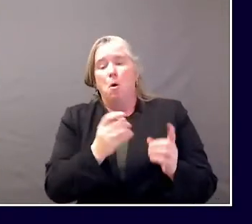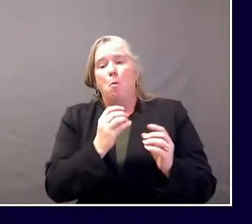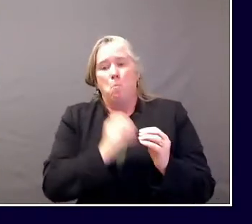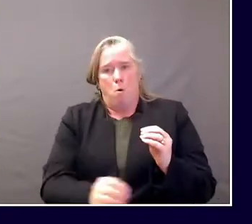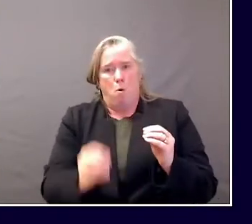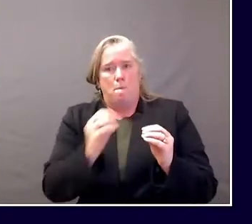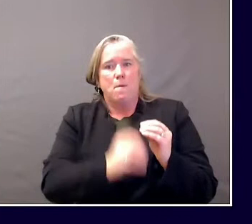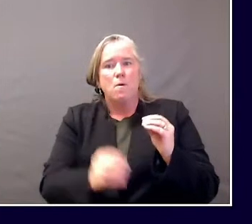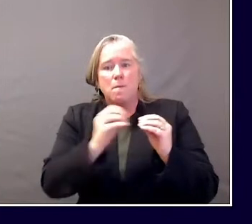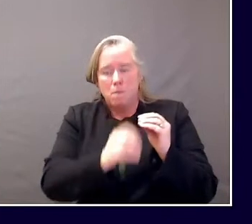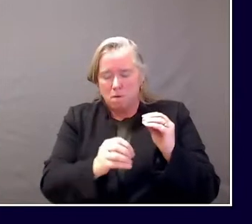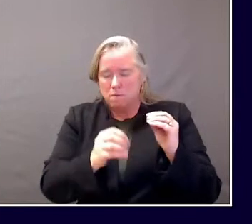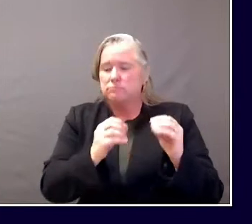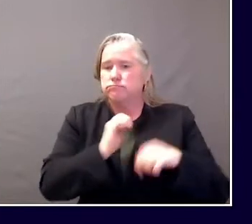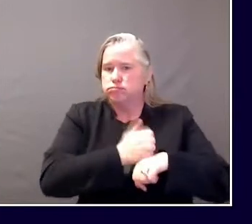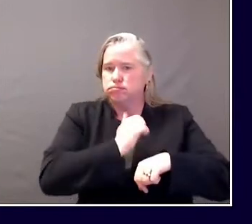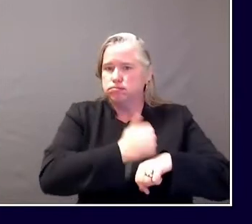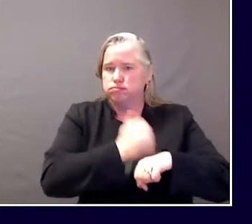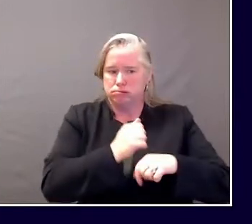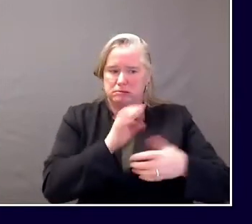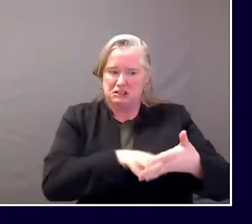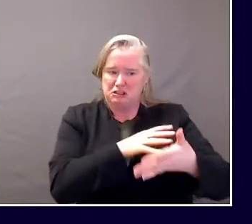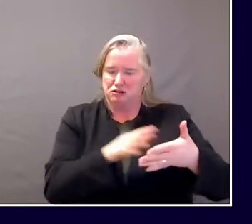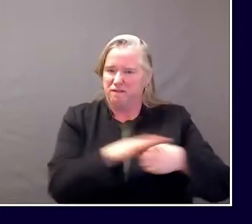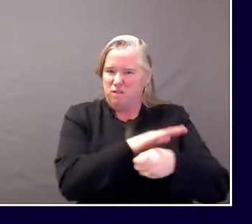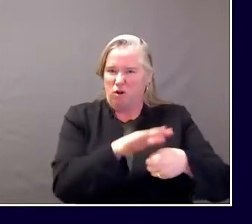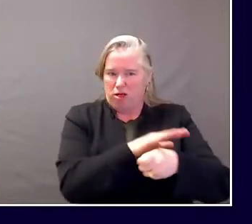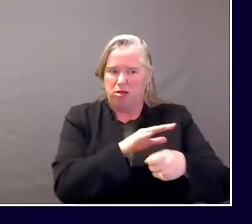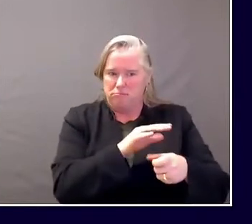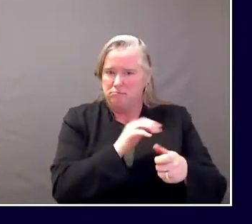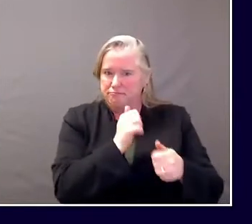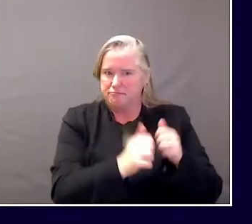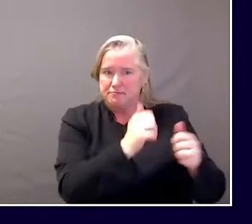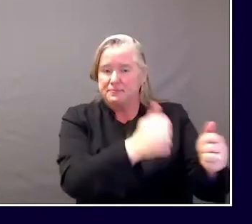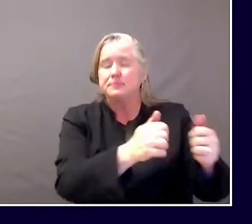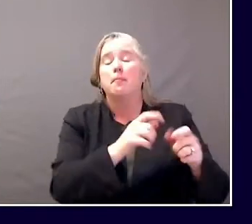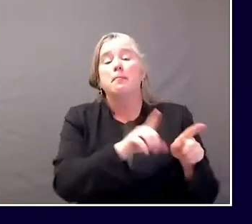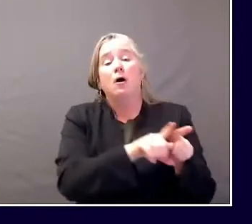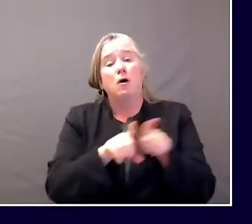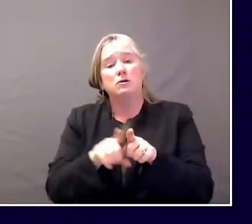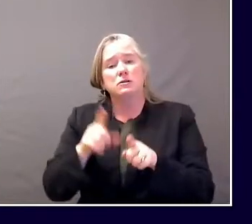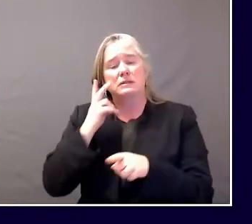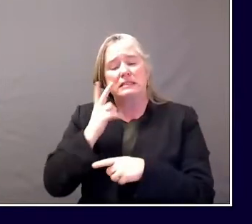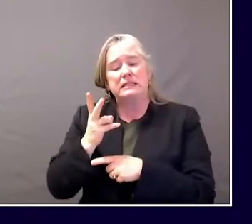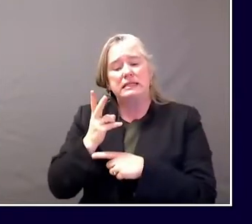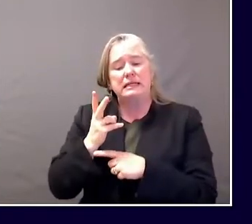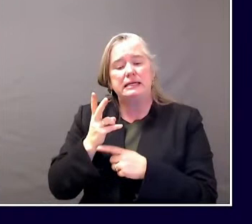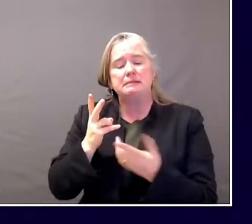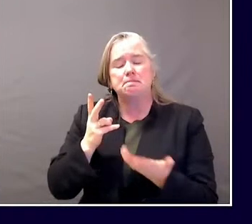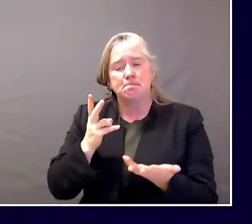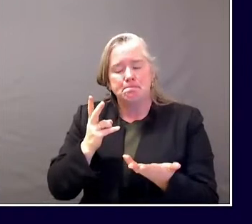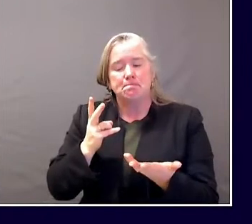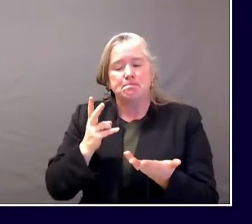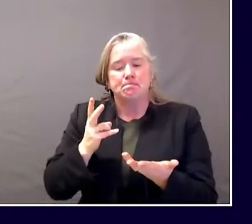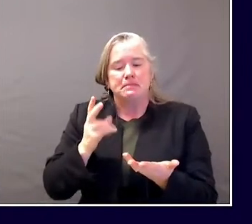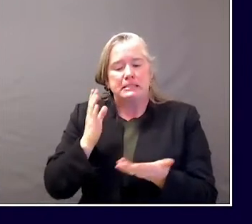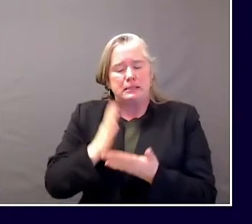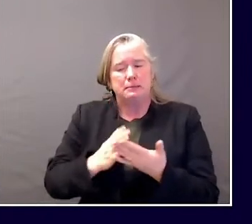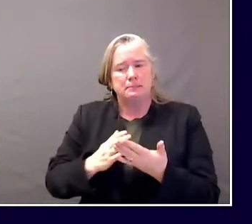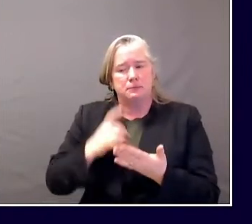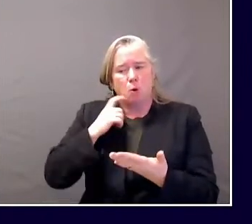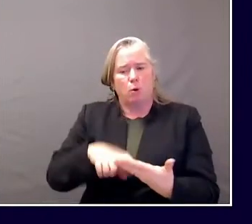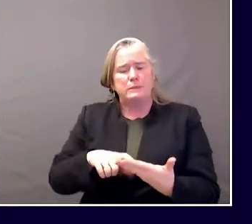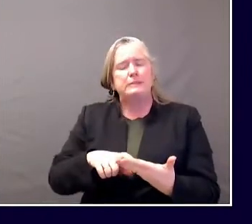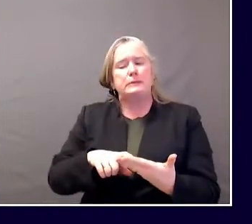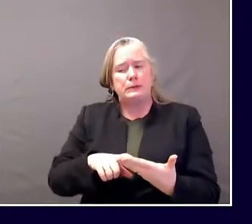see earlier. That's a positive sign. But we've also seen some concerning signs in the data about uptake. So we're working to make sure